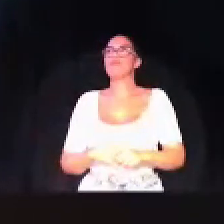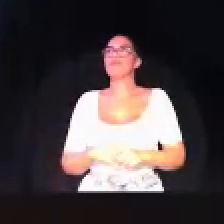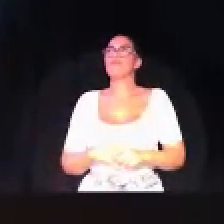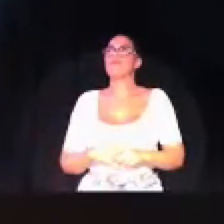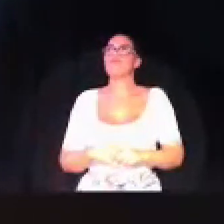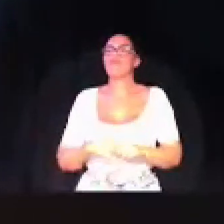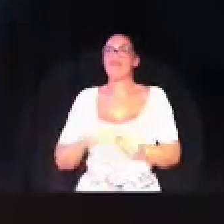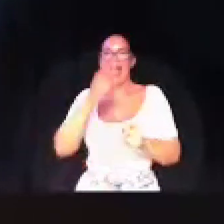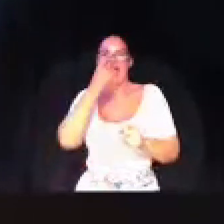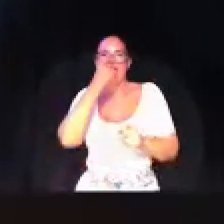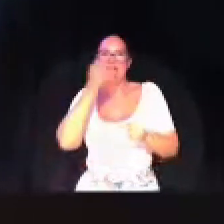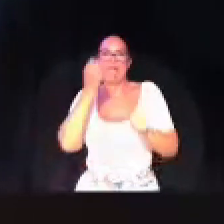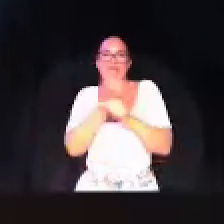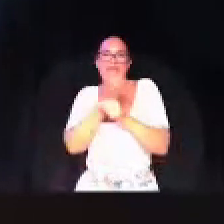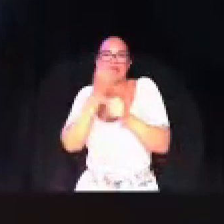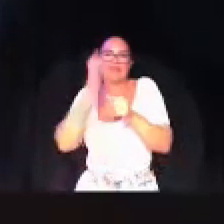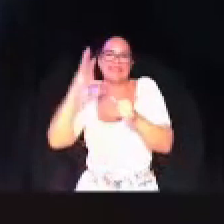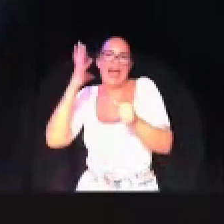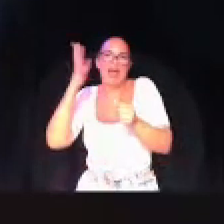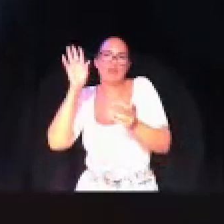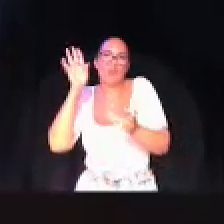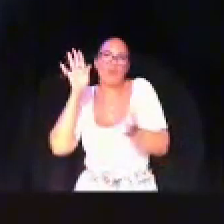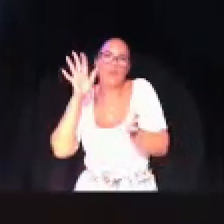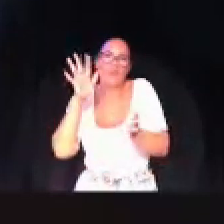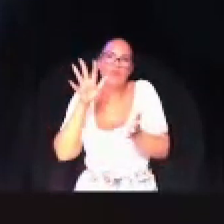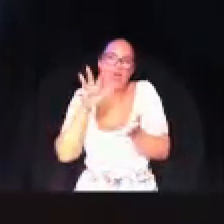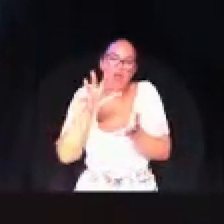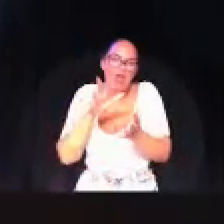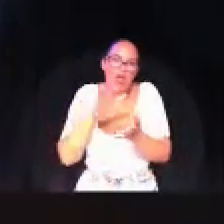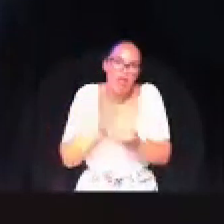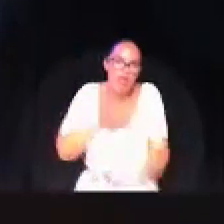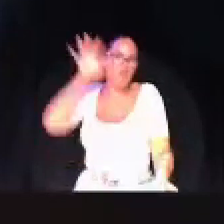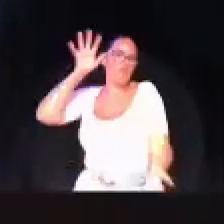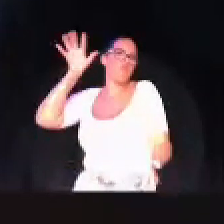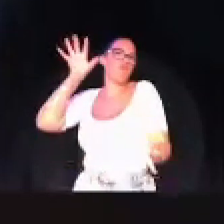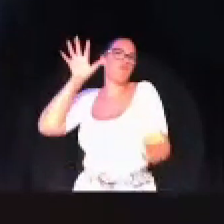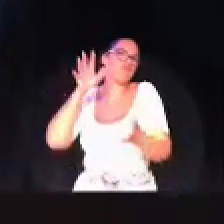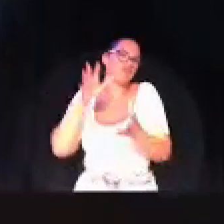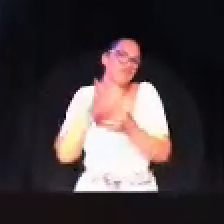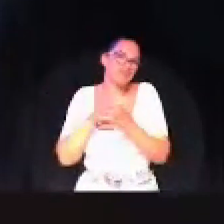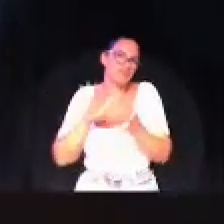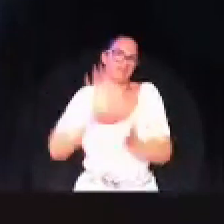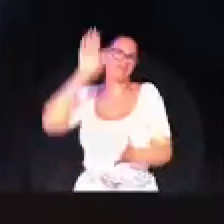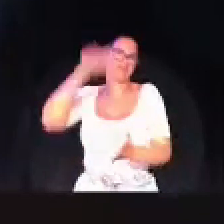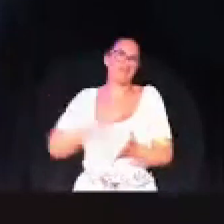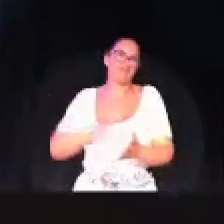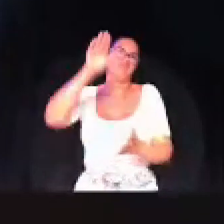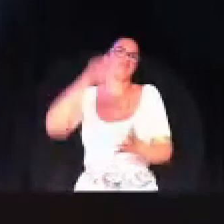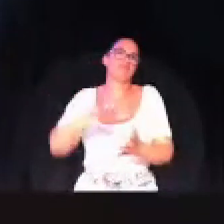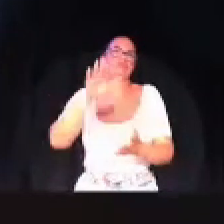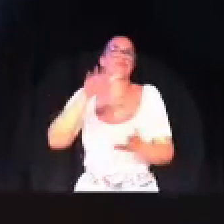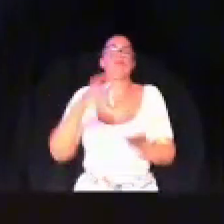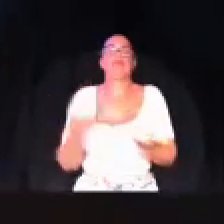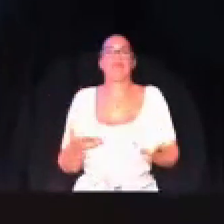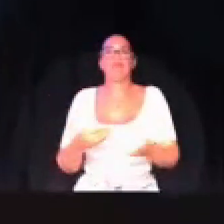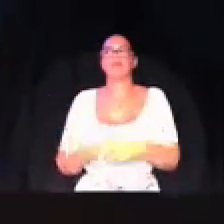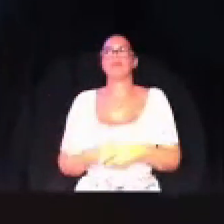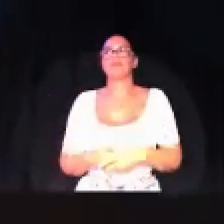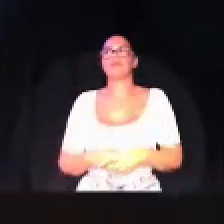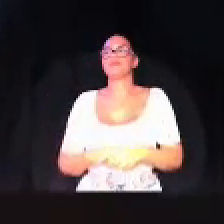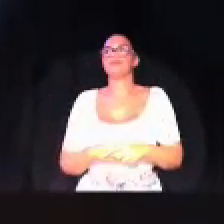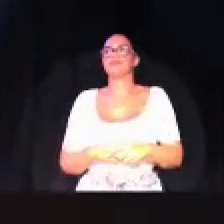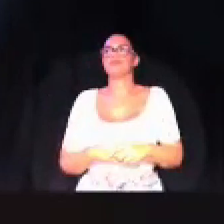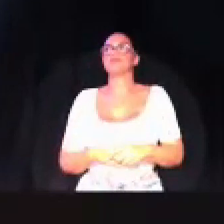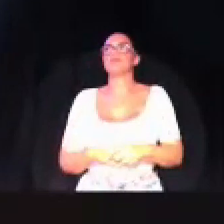dulling that kind of intensity of dynamic range or the width of the dynamic range, which isn't necessarily a good thing. We're still trying to kind of find